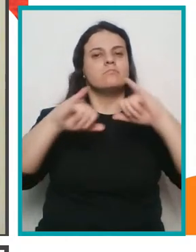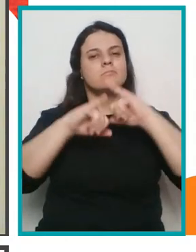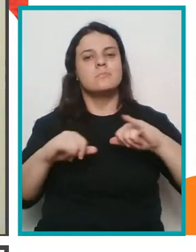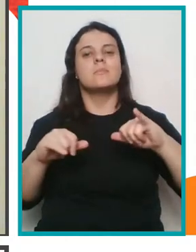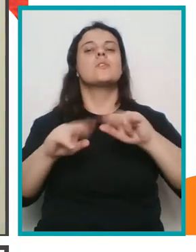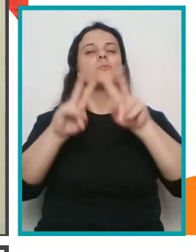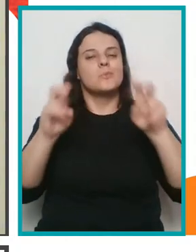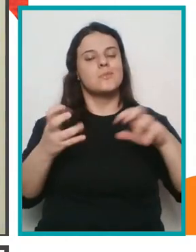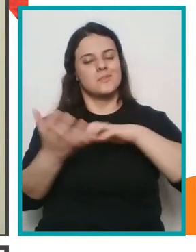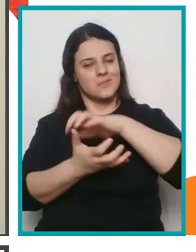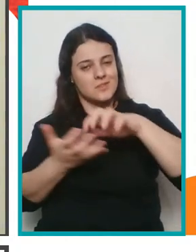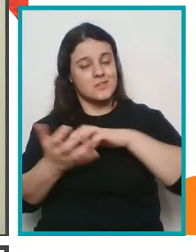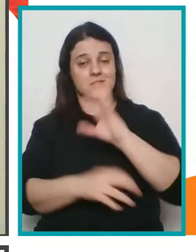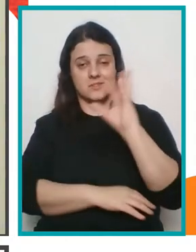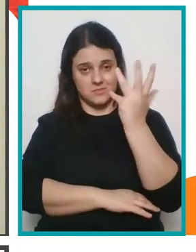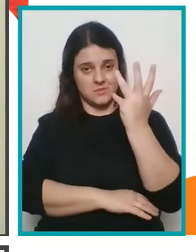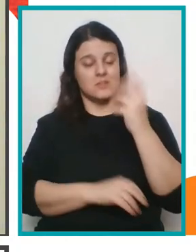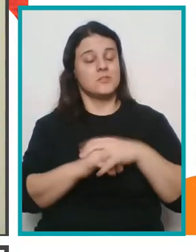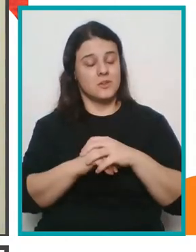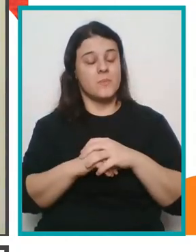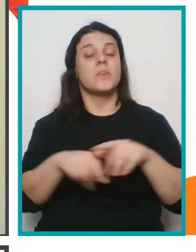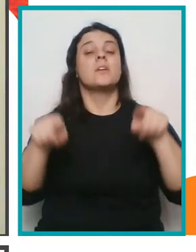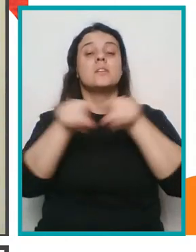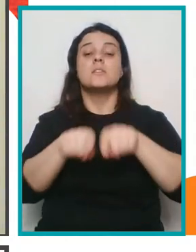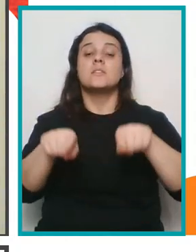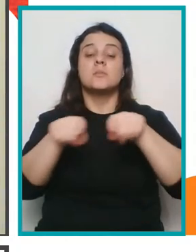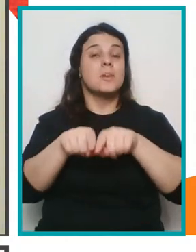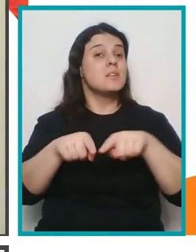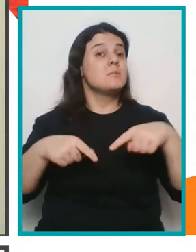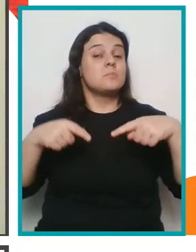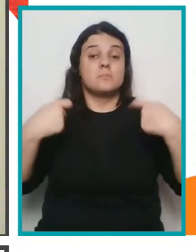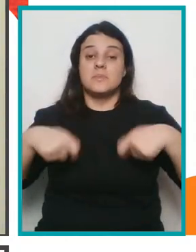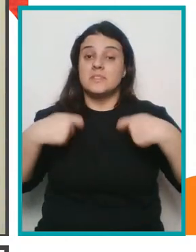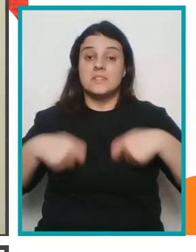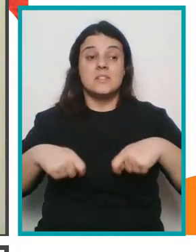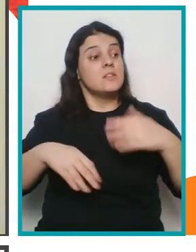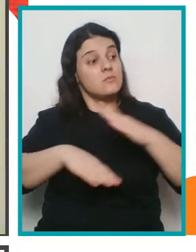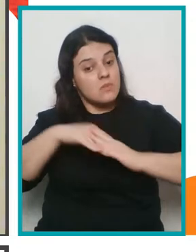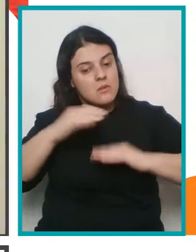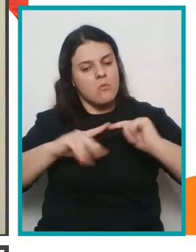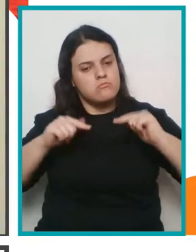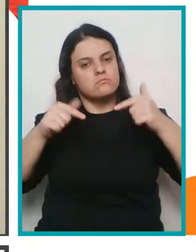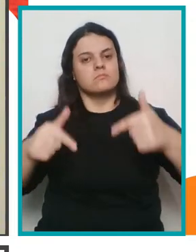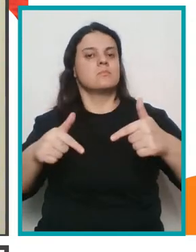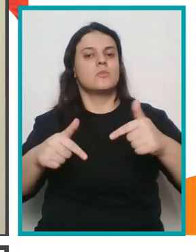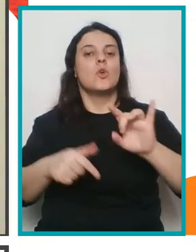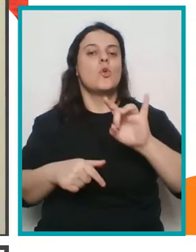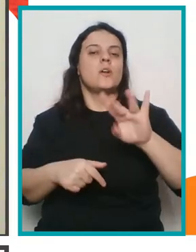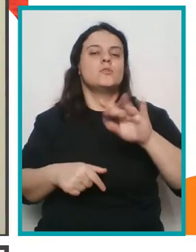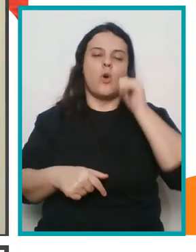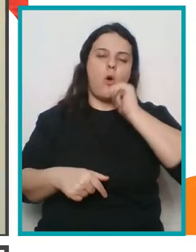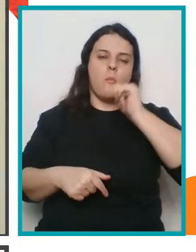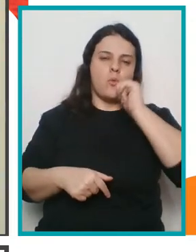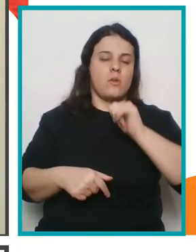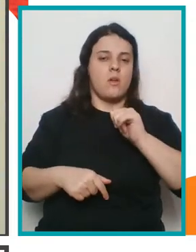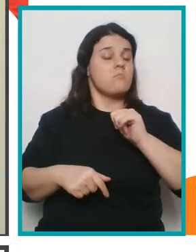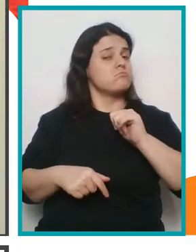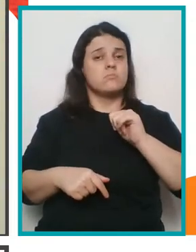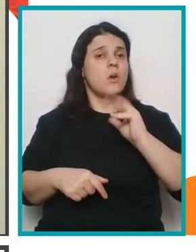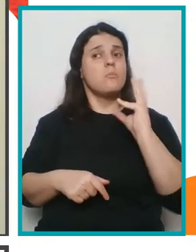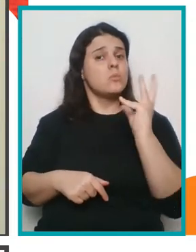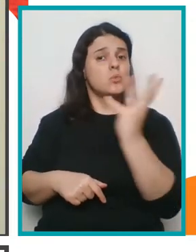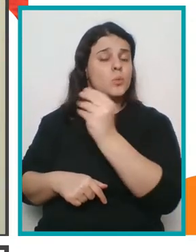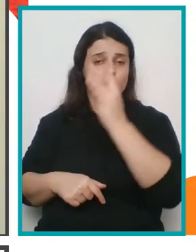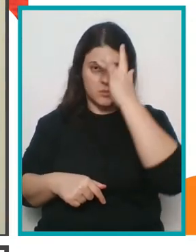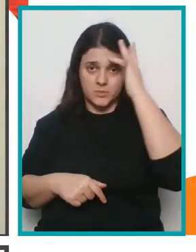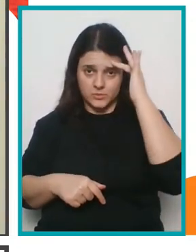everyone because everyone plays a part. The fact that women are the most affected by the climate crisis,